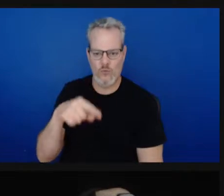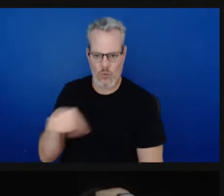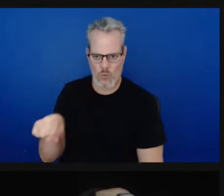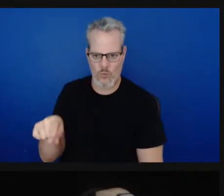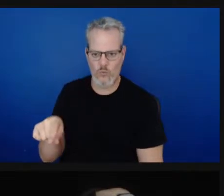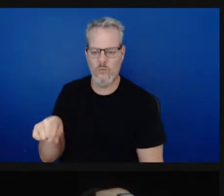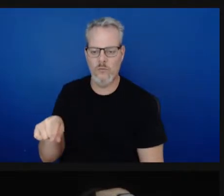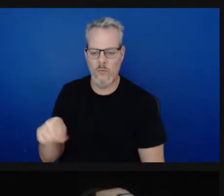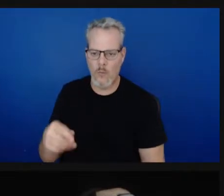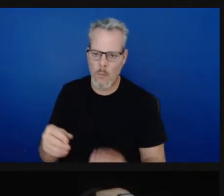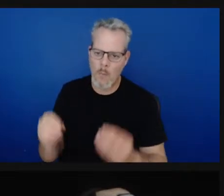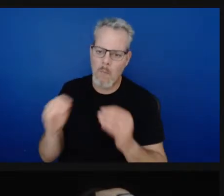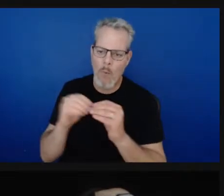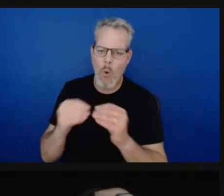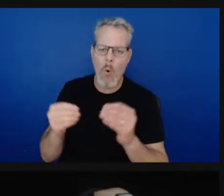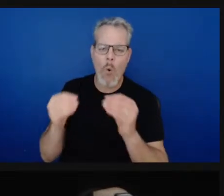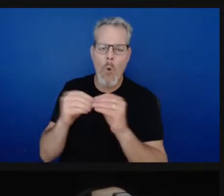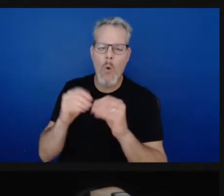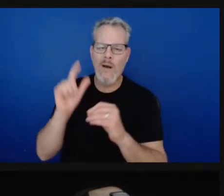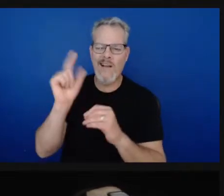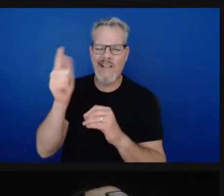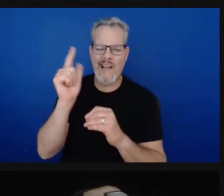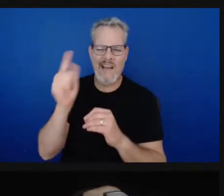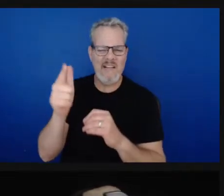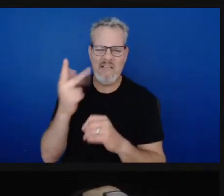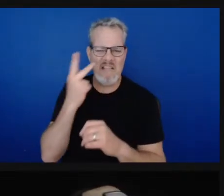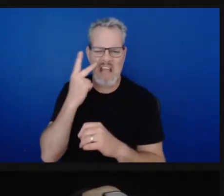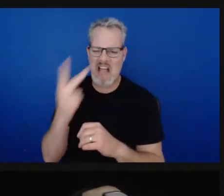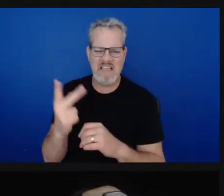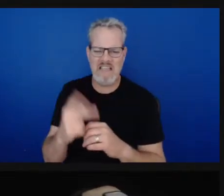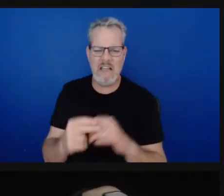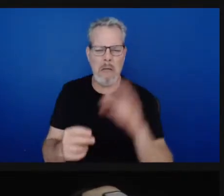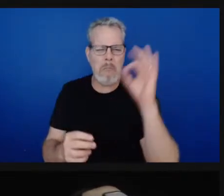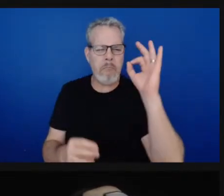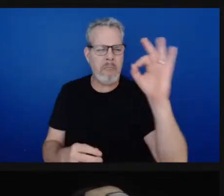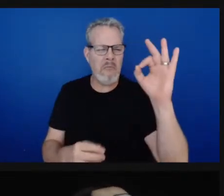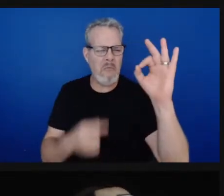events away that are not showing up on this plot. Maybe one right here.